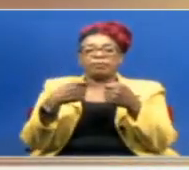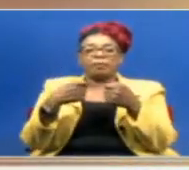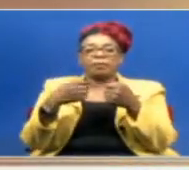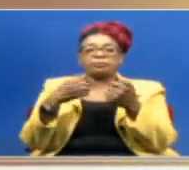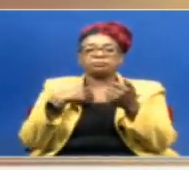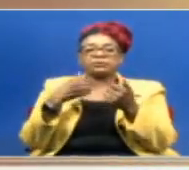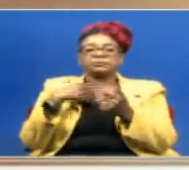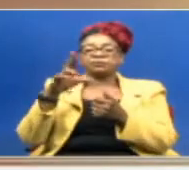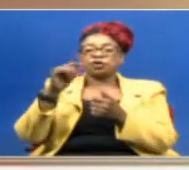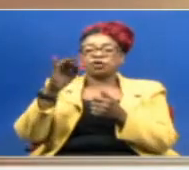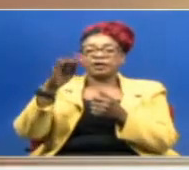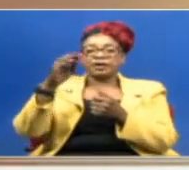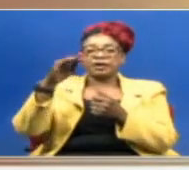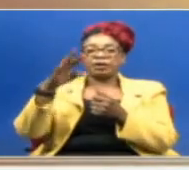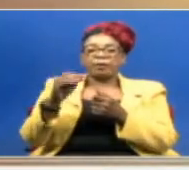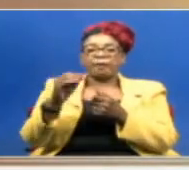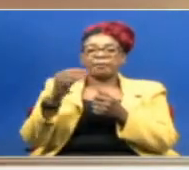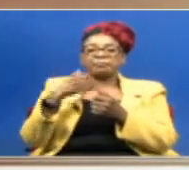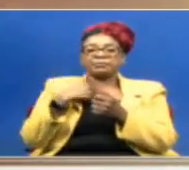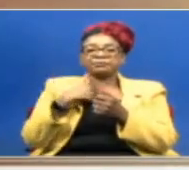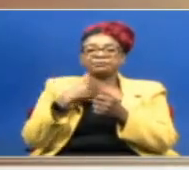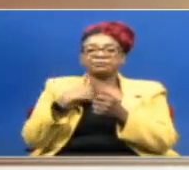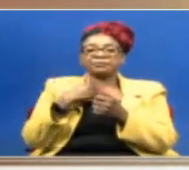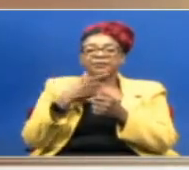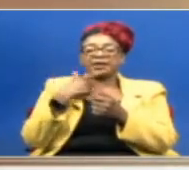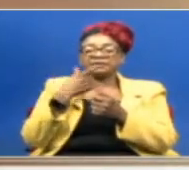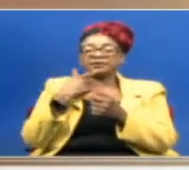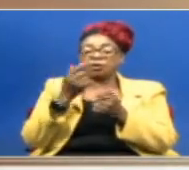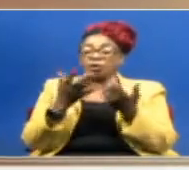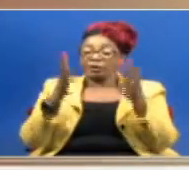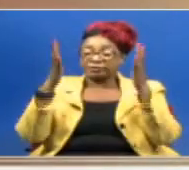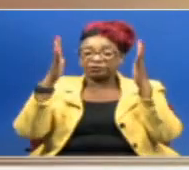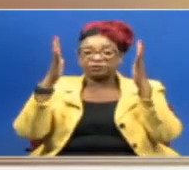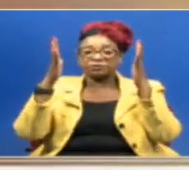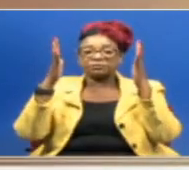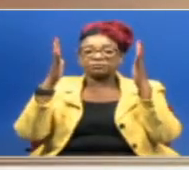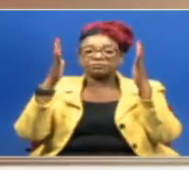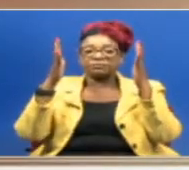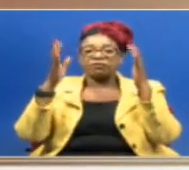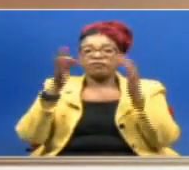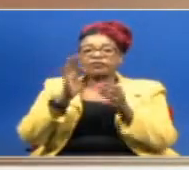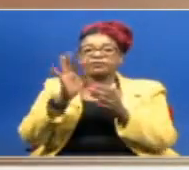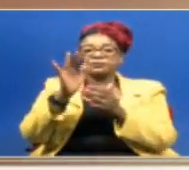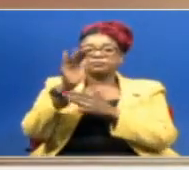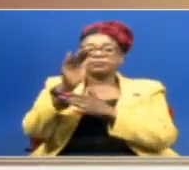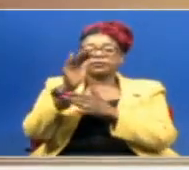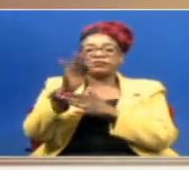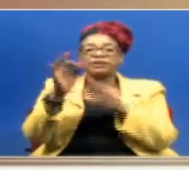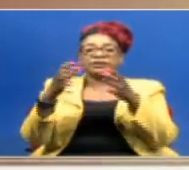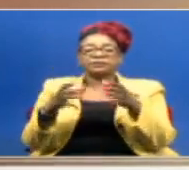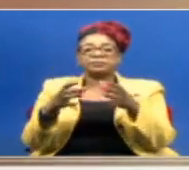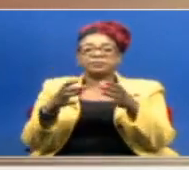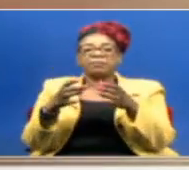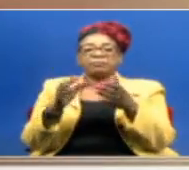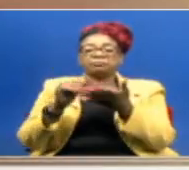Rayyan. I just say to you congratulations for your calling up for the team. I send you a